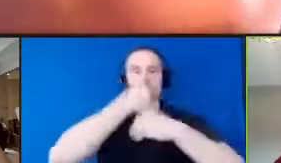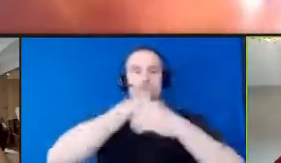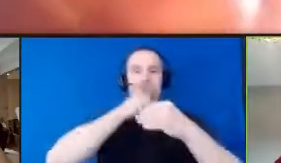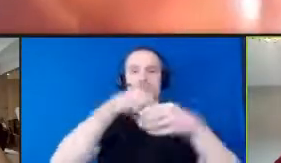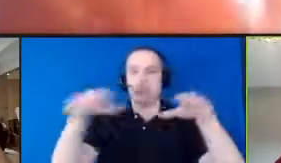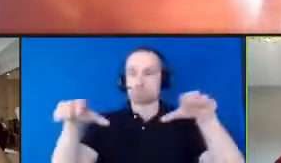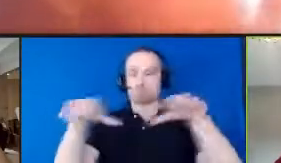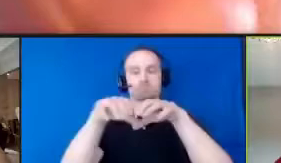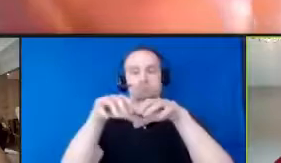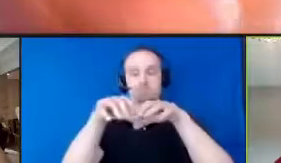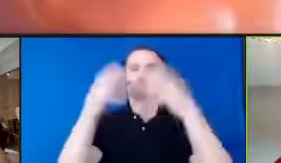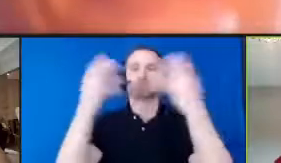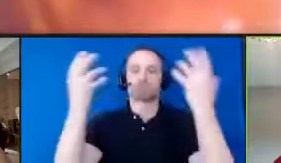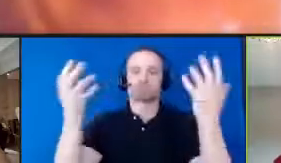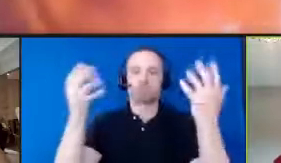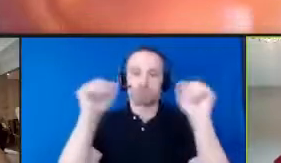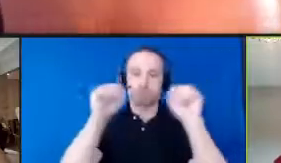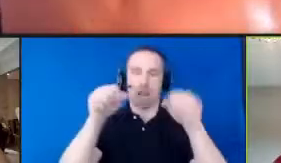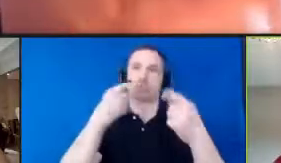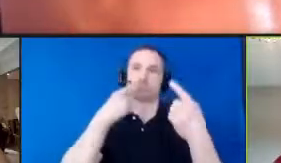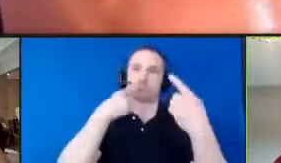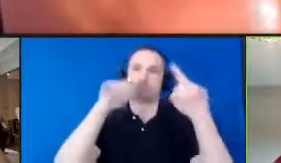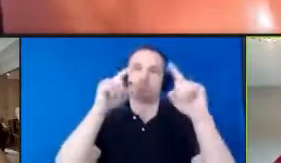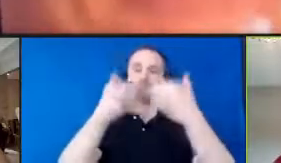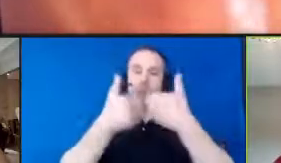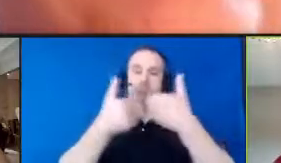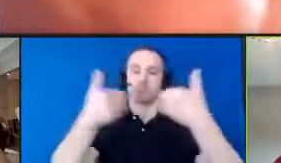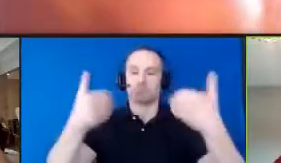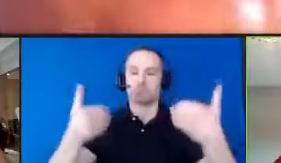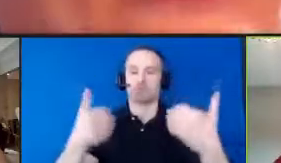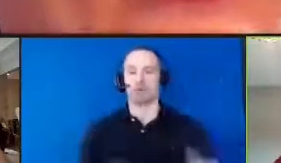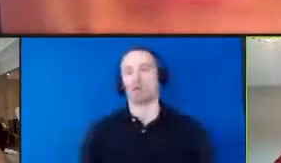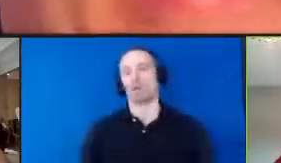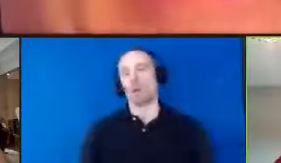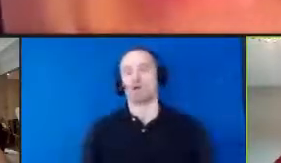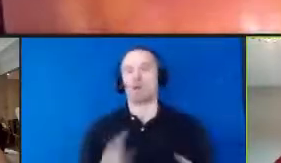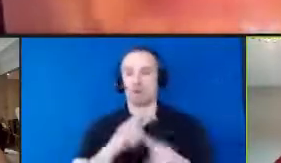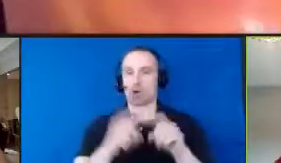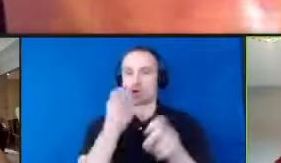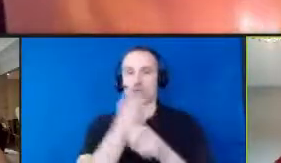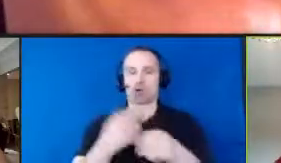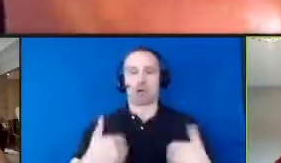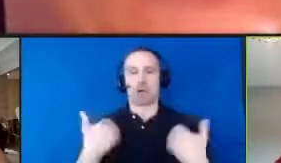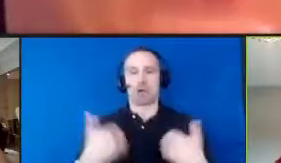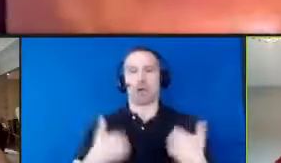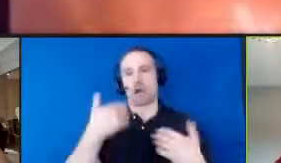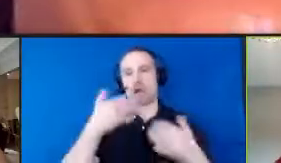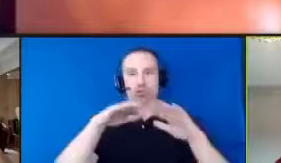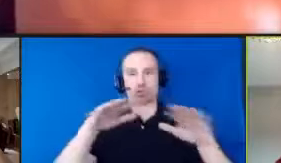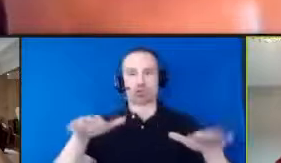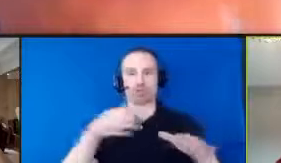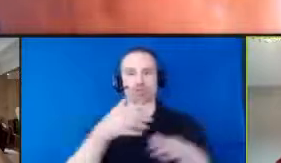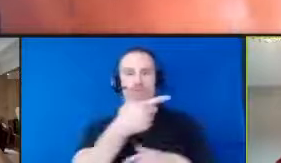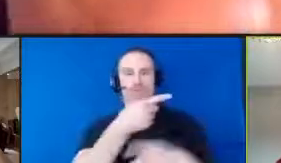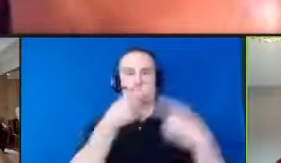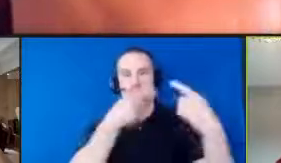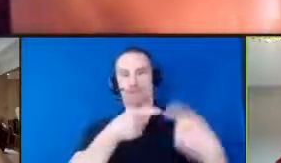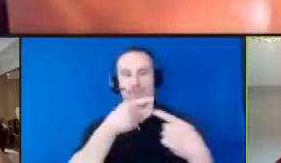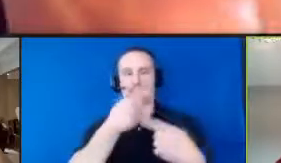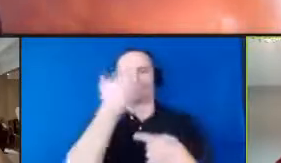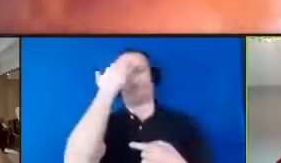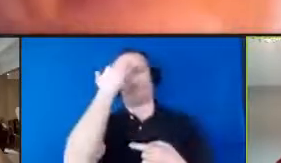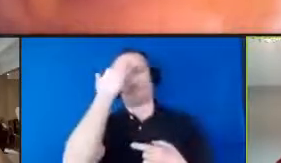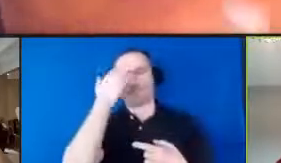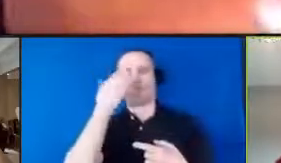it can certainly be done. It is harder when you have young children, getting them to keep a mask on, especially,